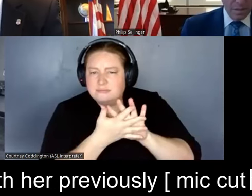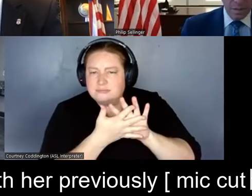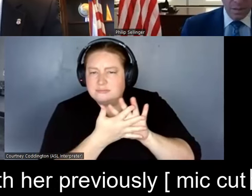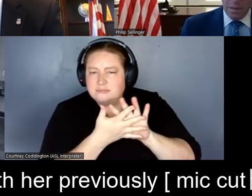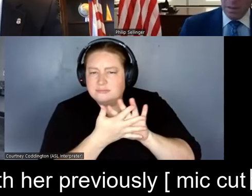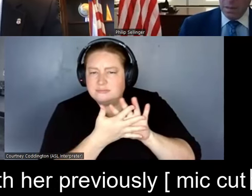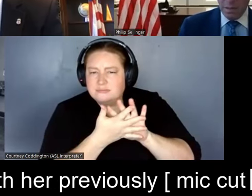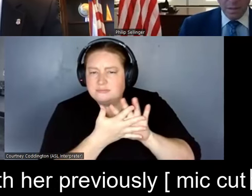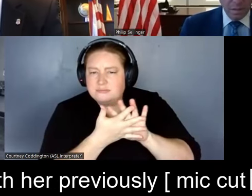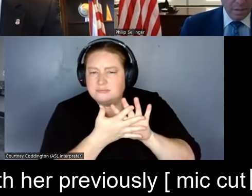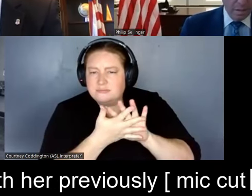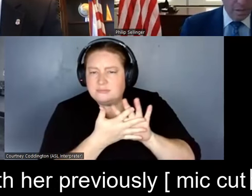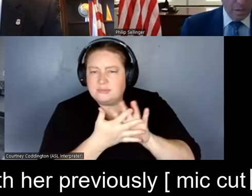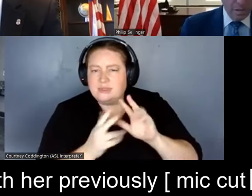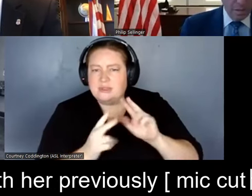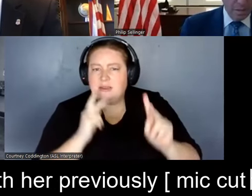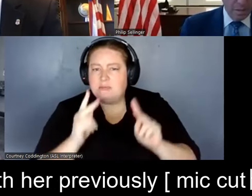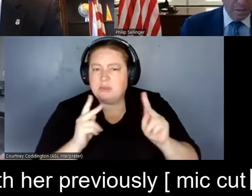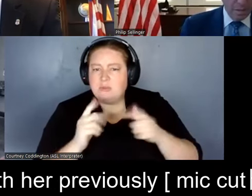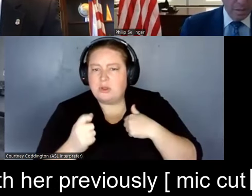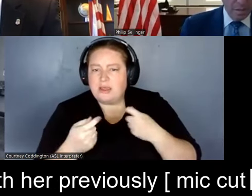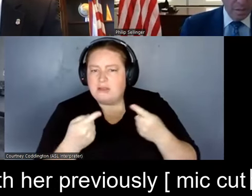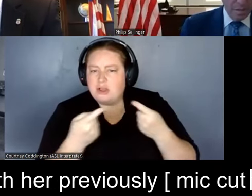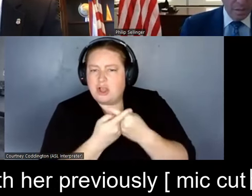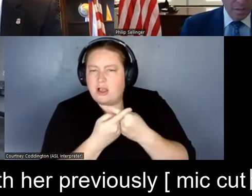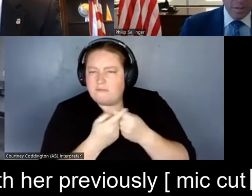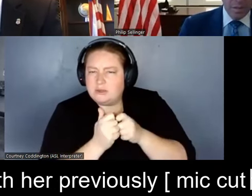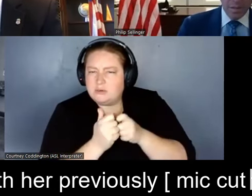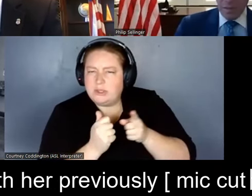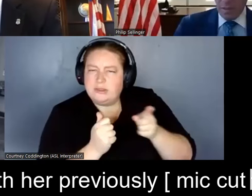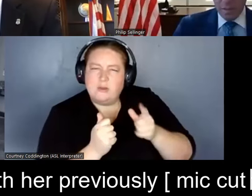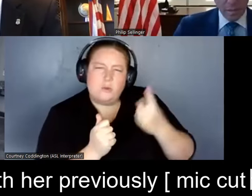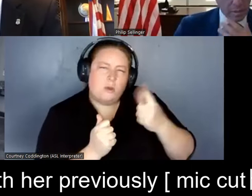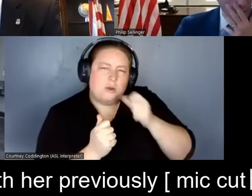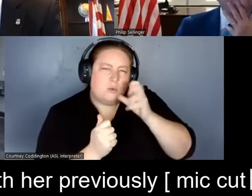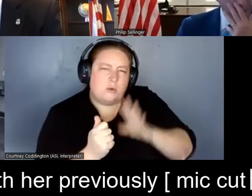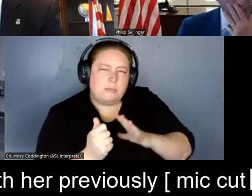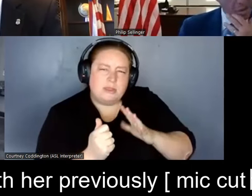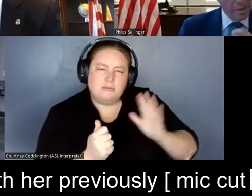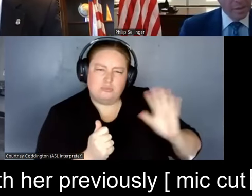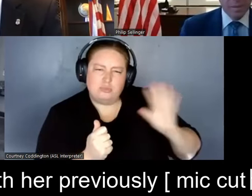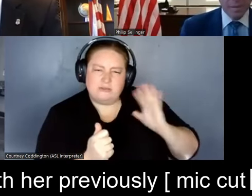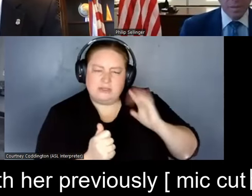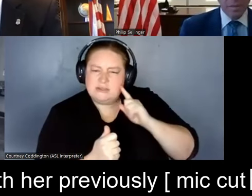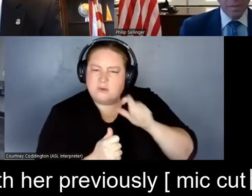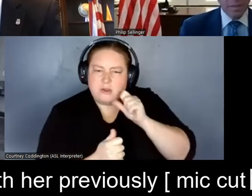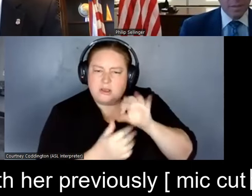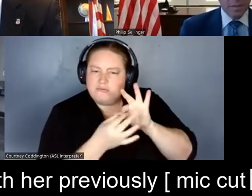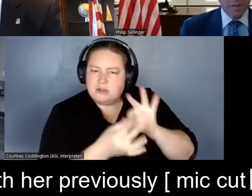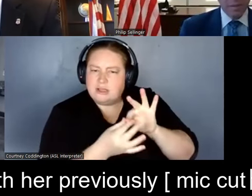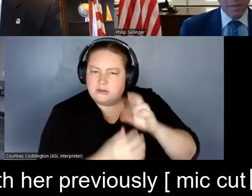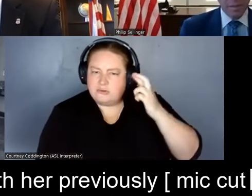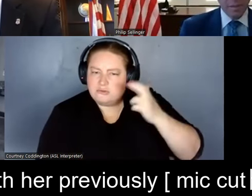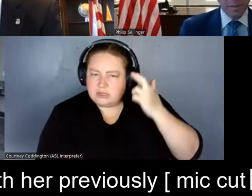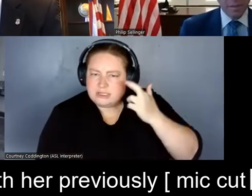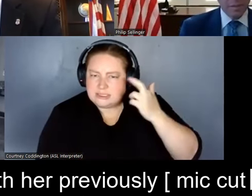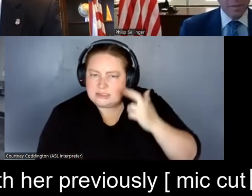that had come into conflict with her previously for unrelated reasons in their individual